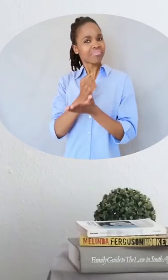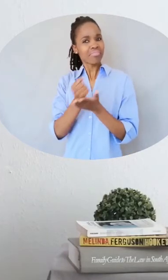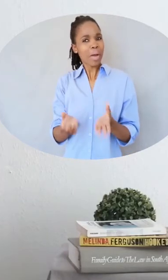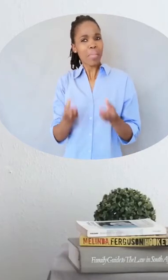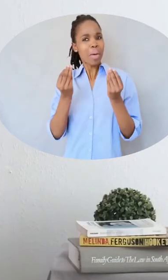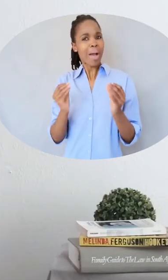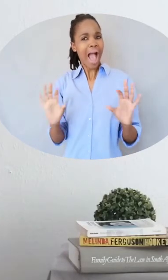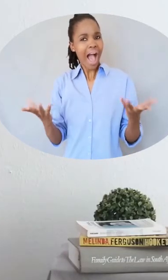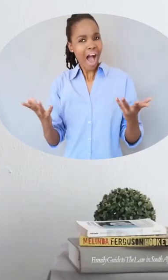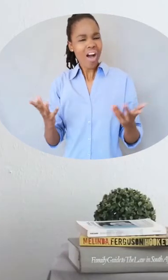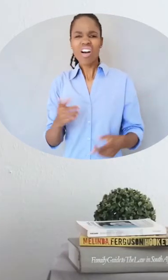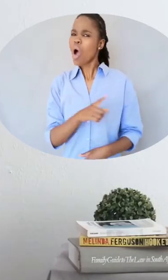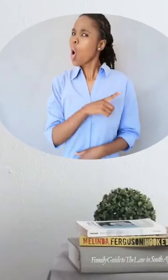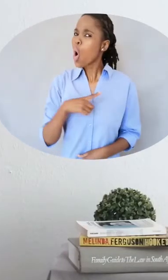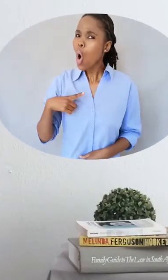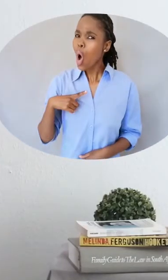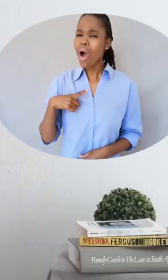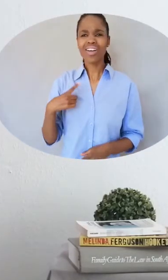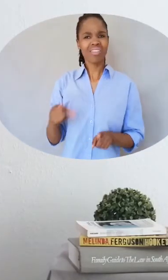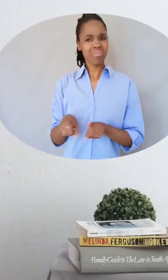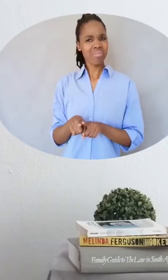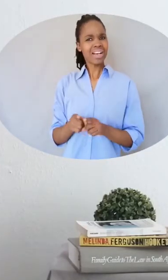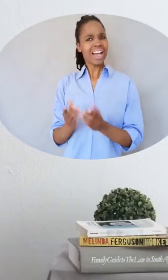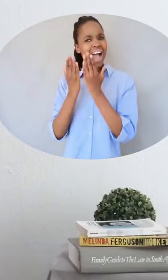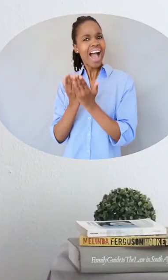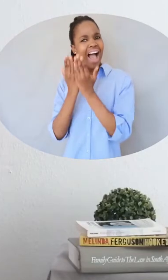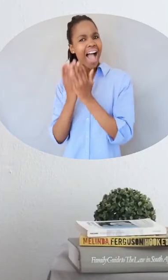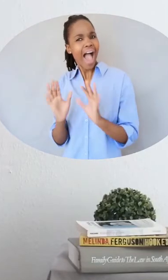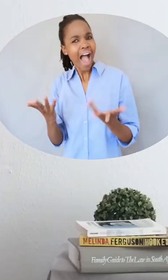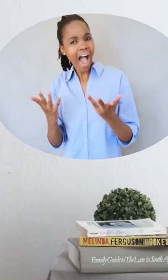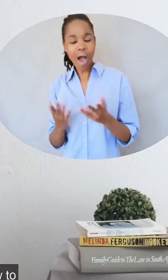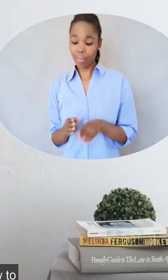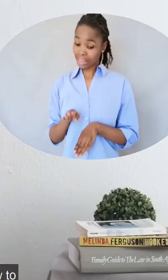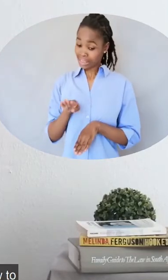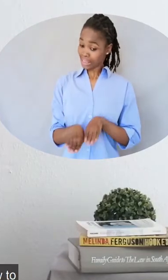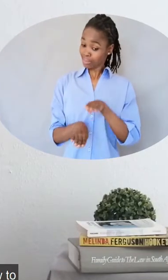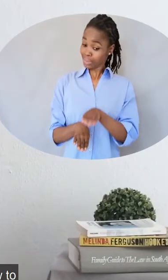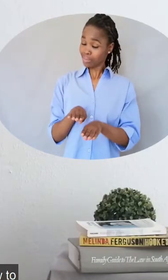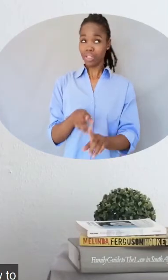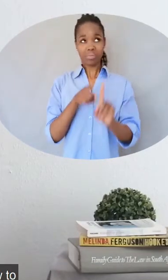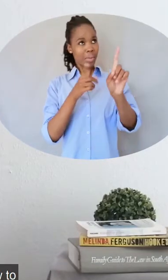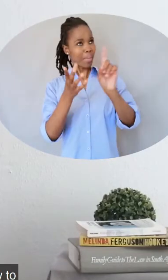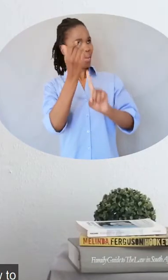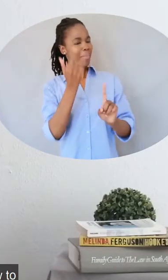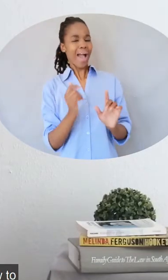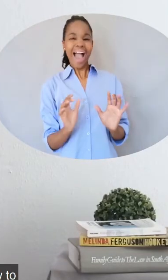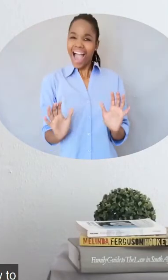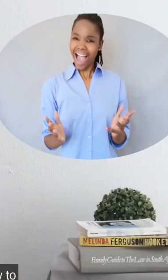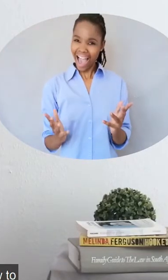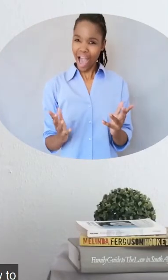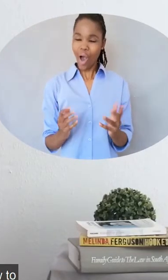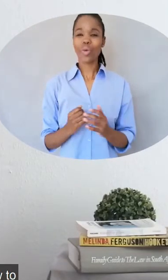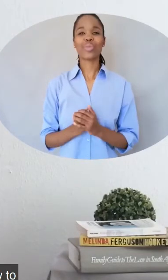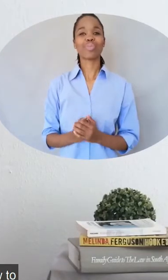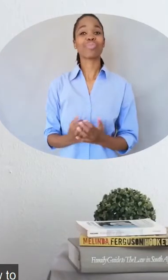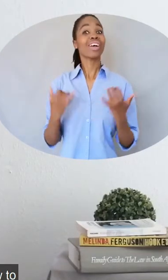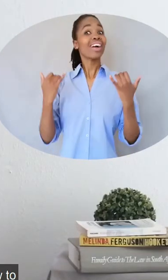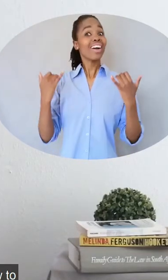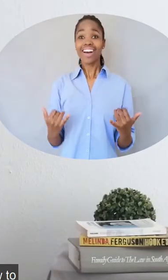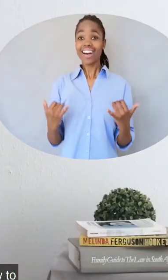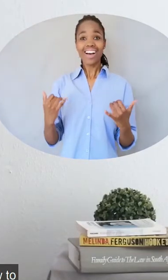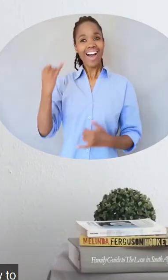How long does it take? What did you study? And what steps did you follow to get to where you are?